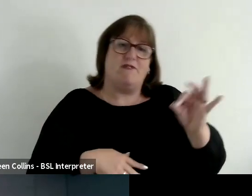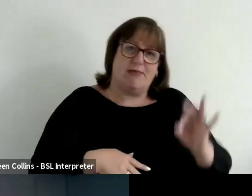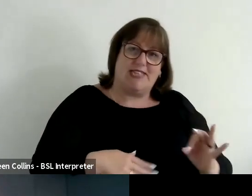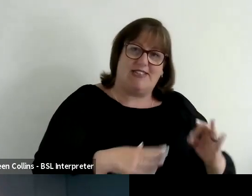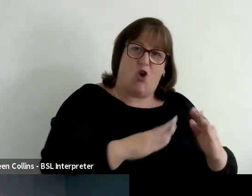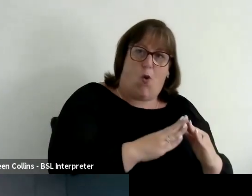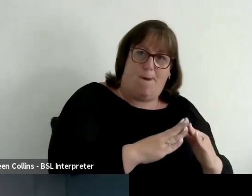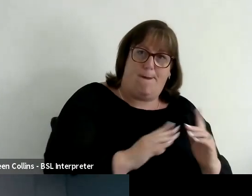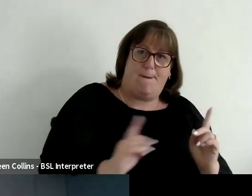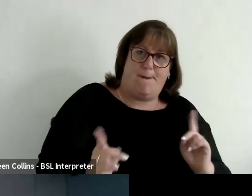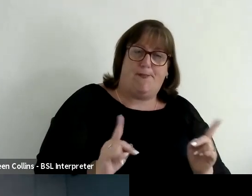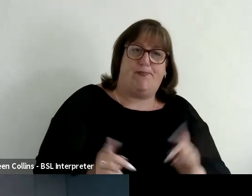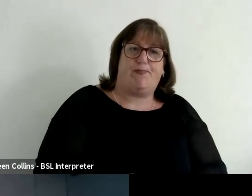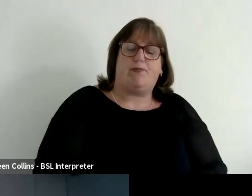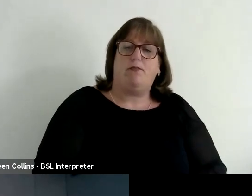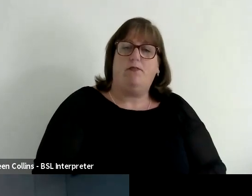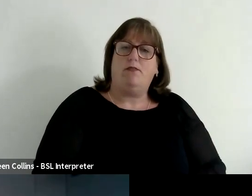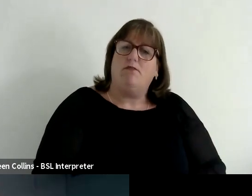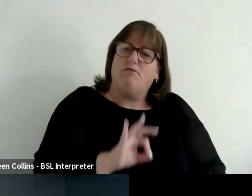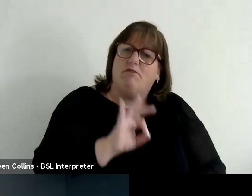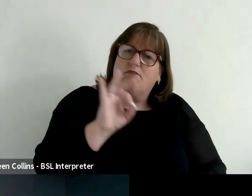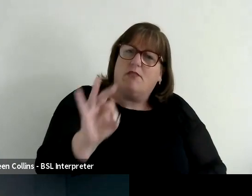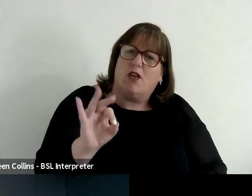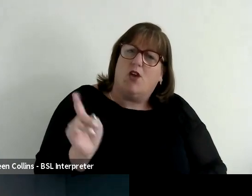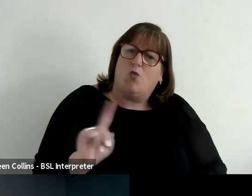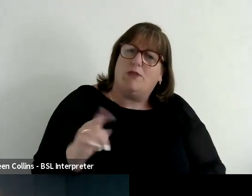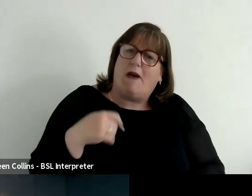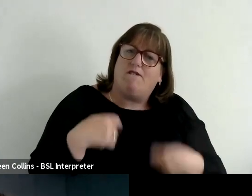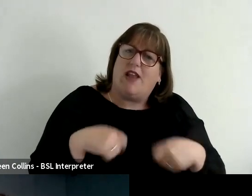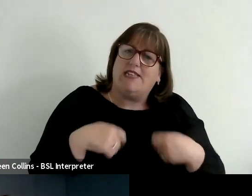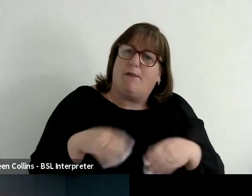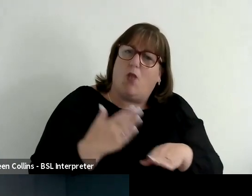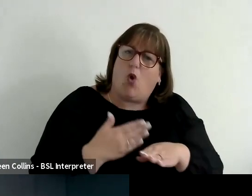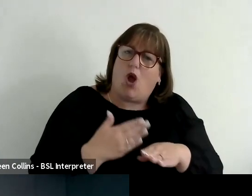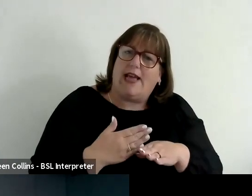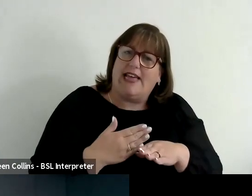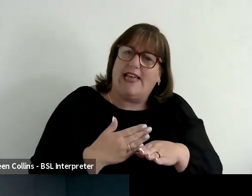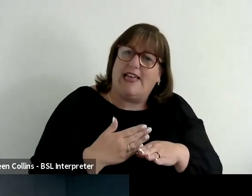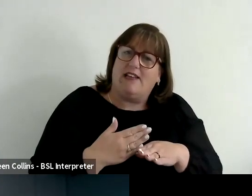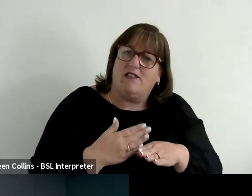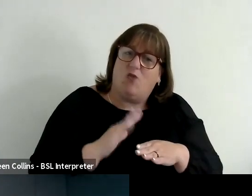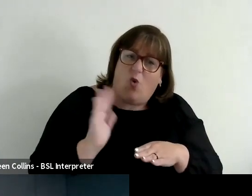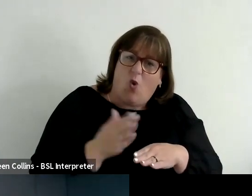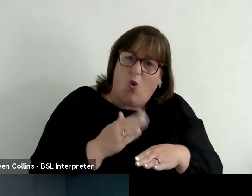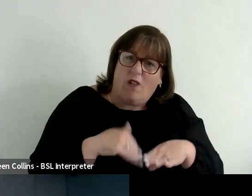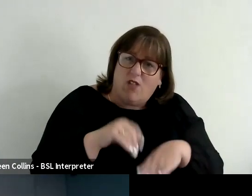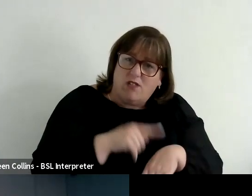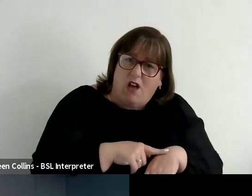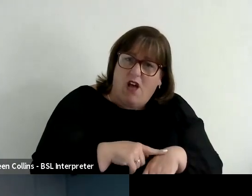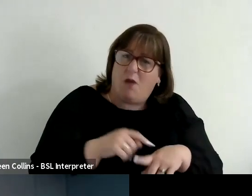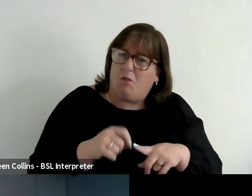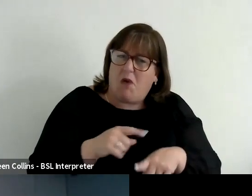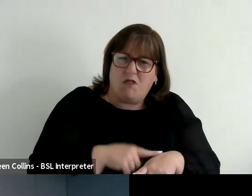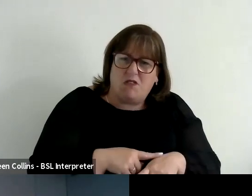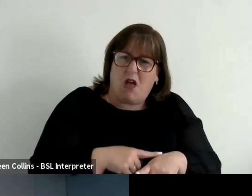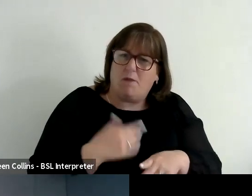Okay. And what about flexible working? So are all the jobs full-time, or do you have opportunities for part-time or job share or other ways